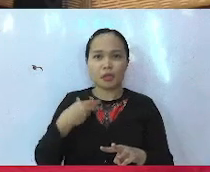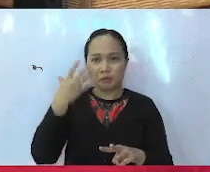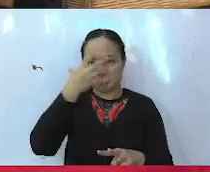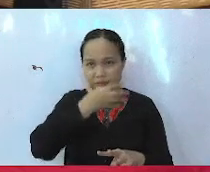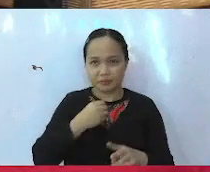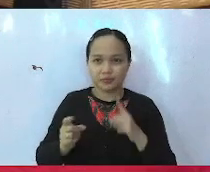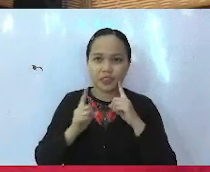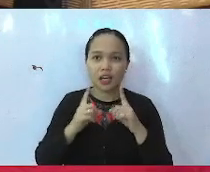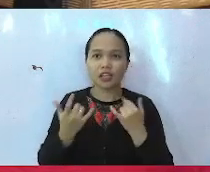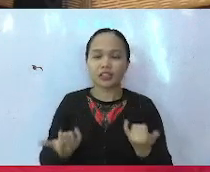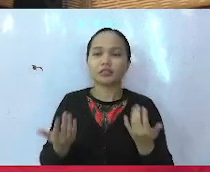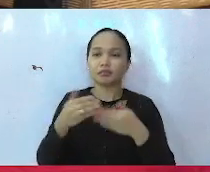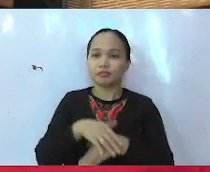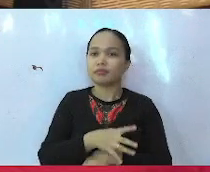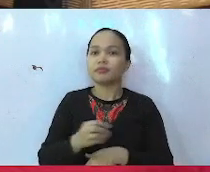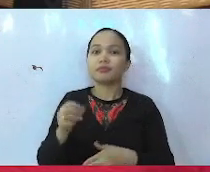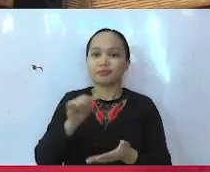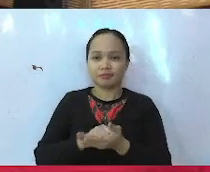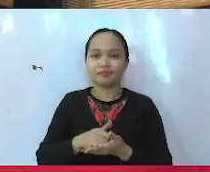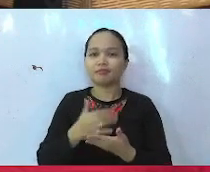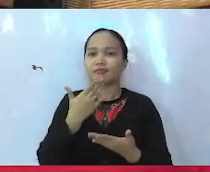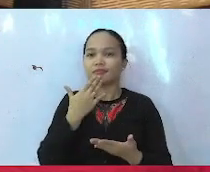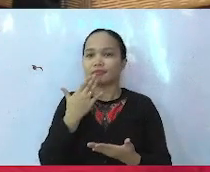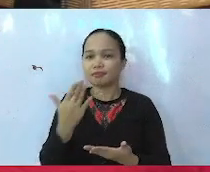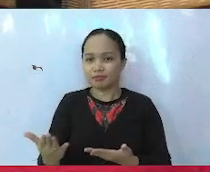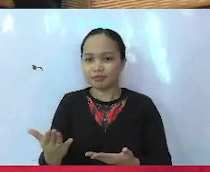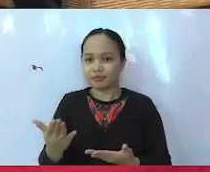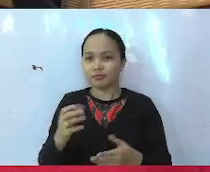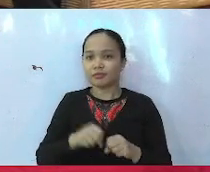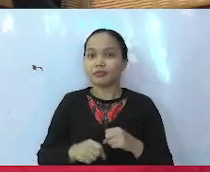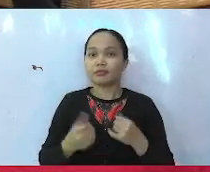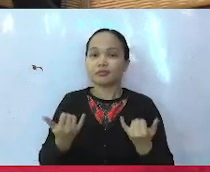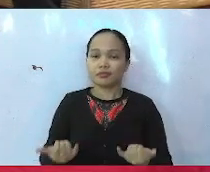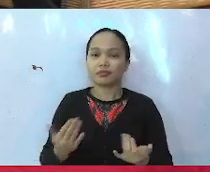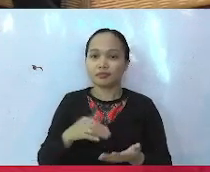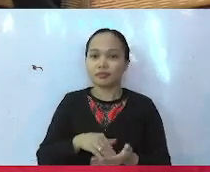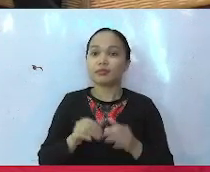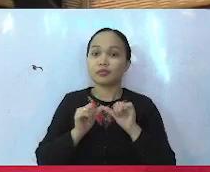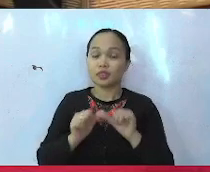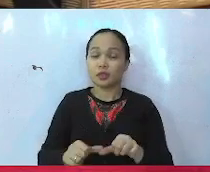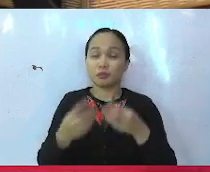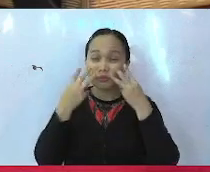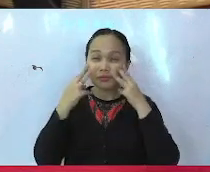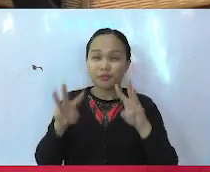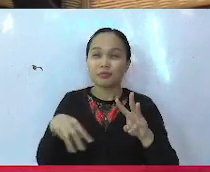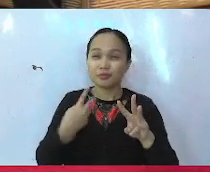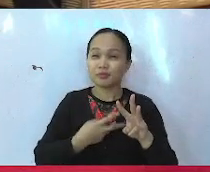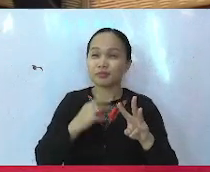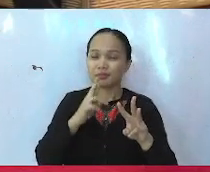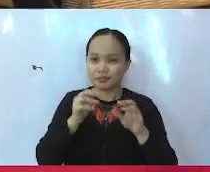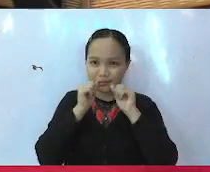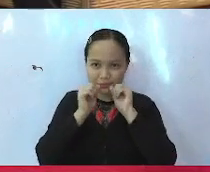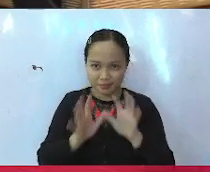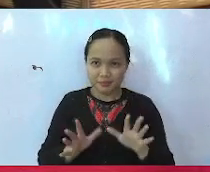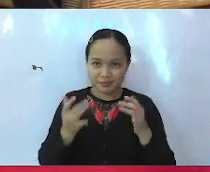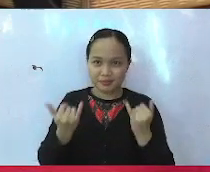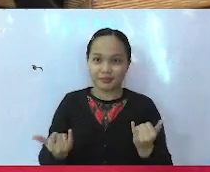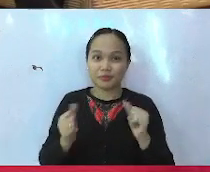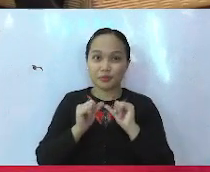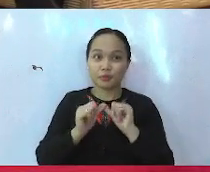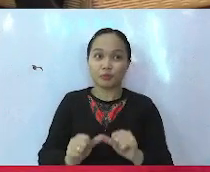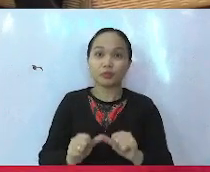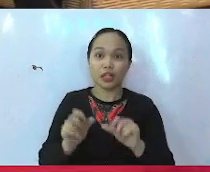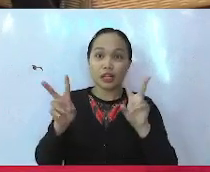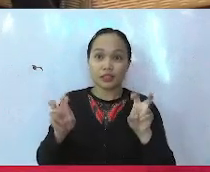ngayong gabi. Ganun po, maraming salamat. Amen. All right, and again, keep tuning in. We will be blessed as we continue our